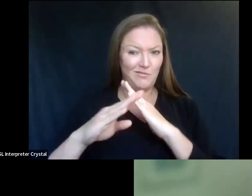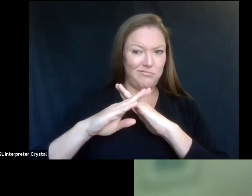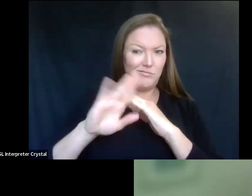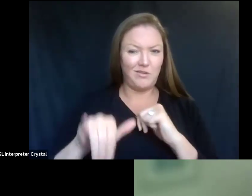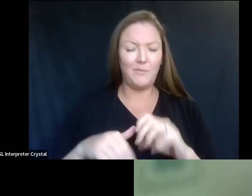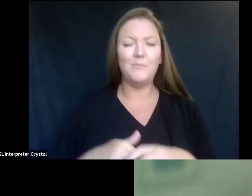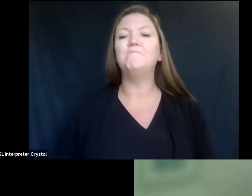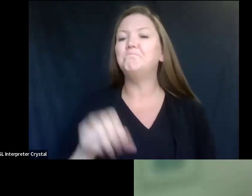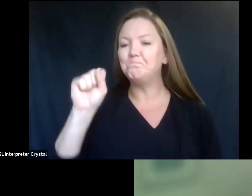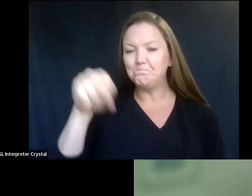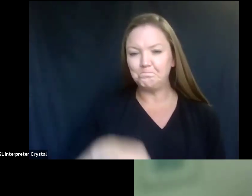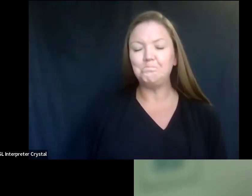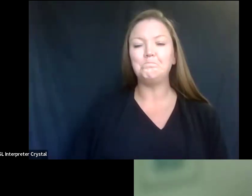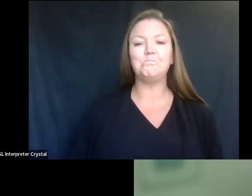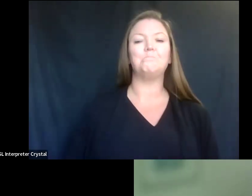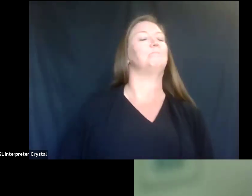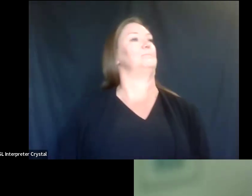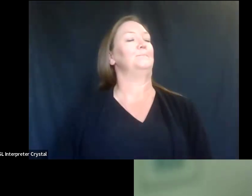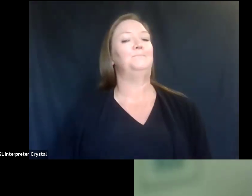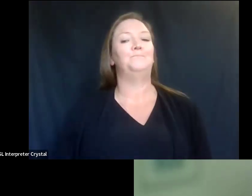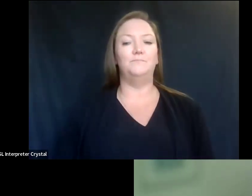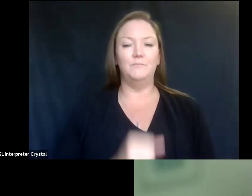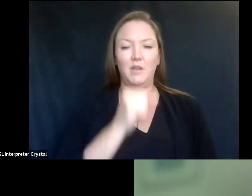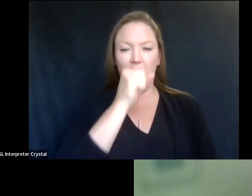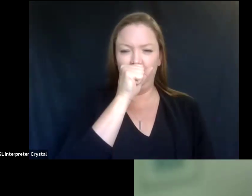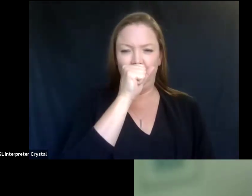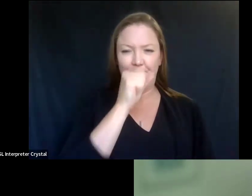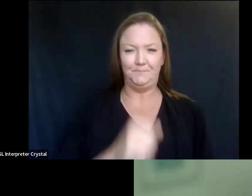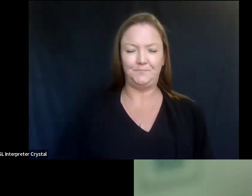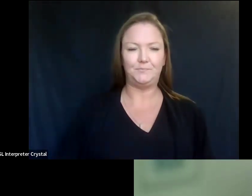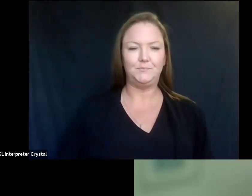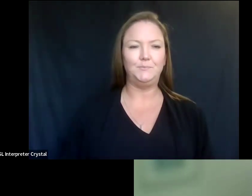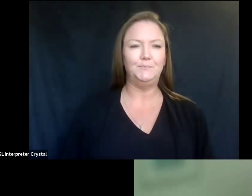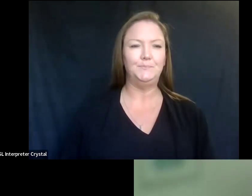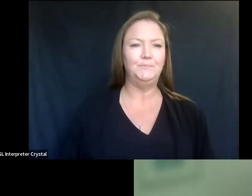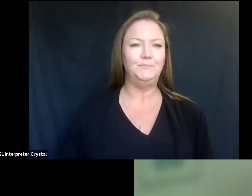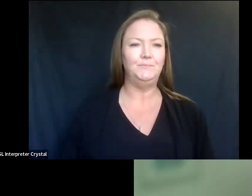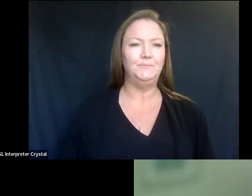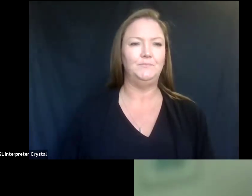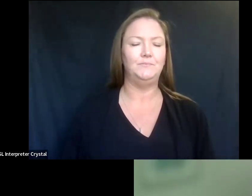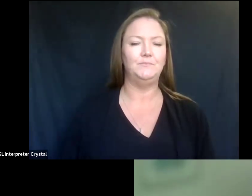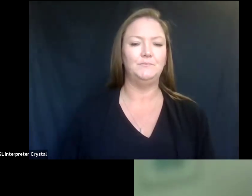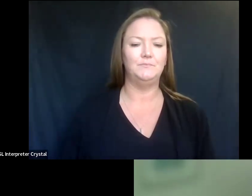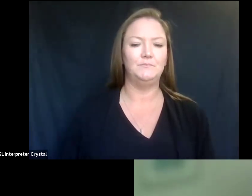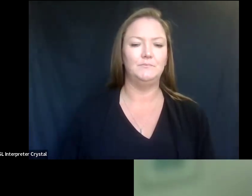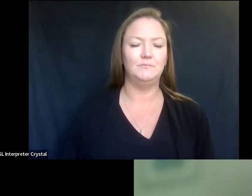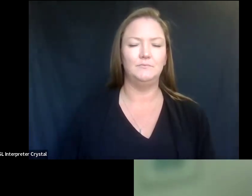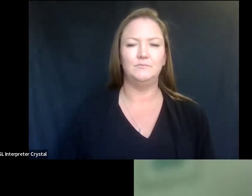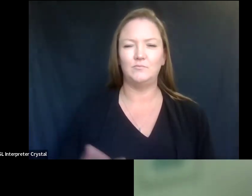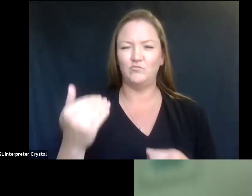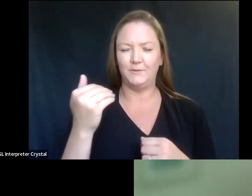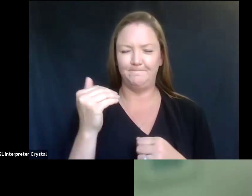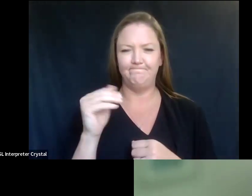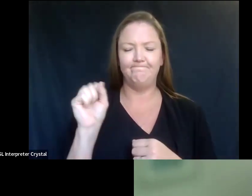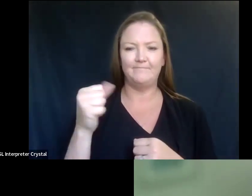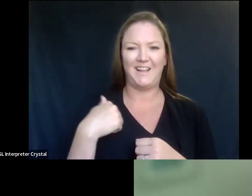um, so in no, I'm going to make sure I have the exact date correct. I think it was in